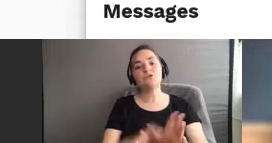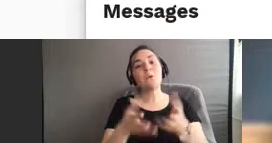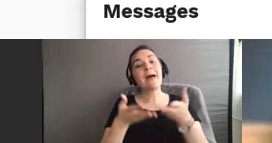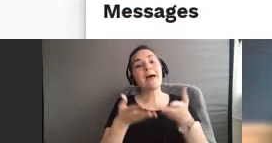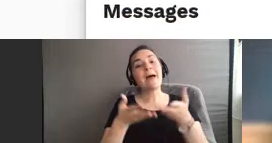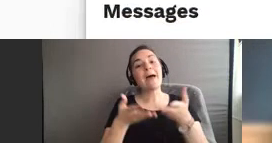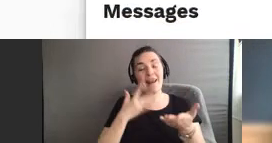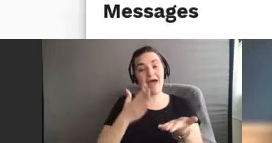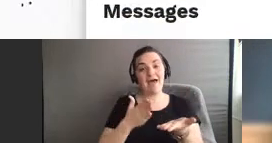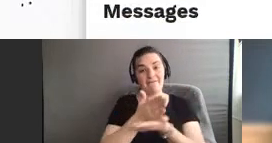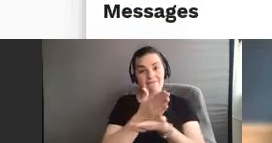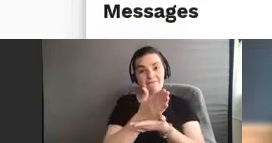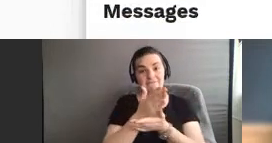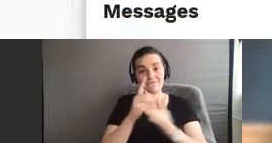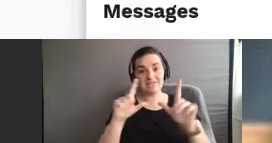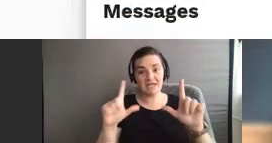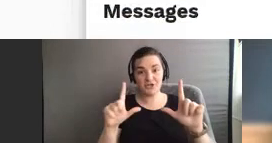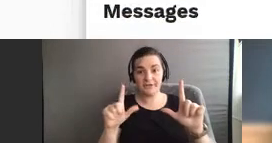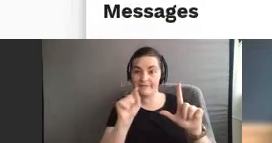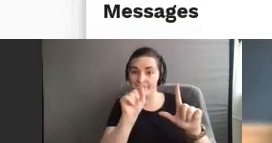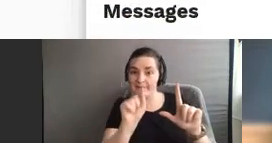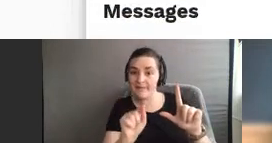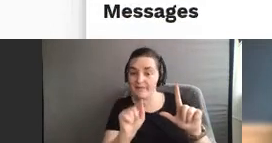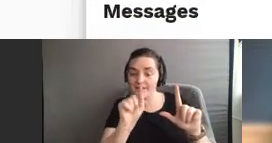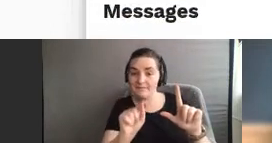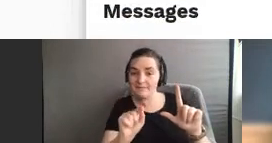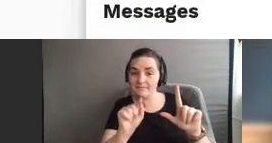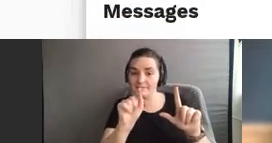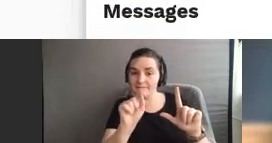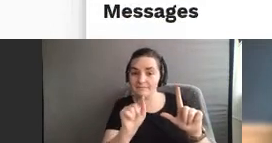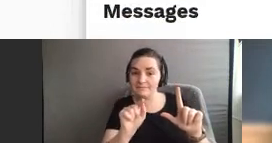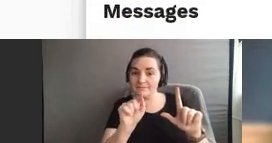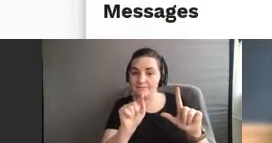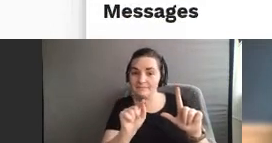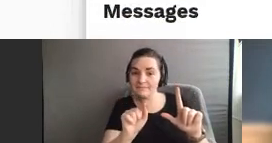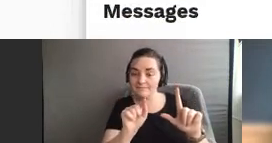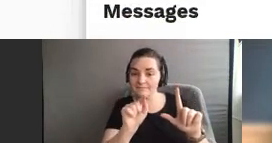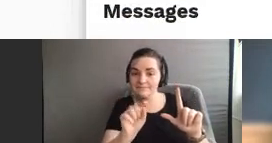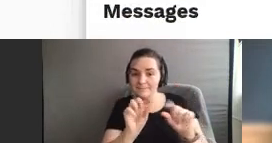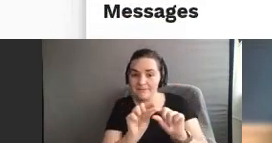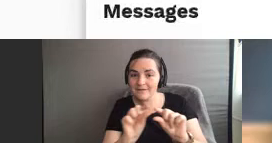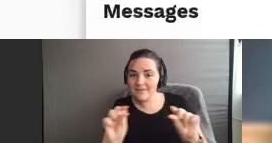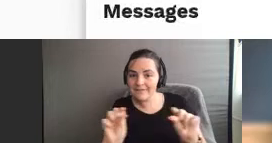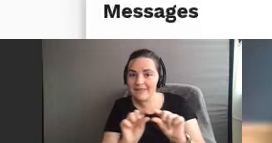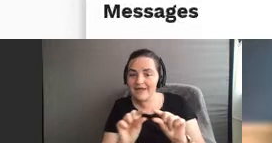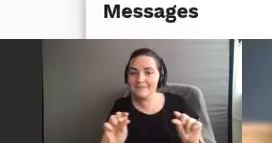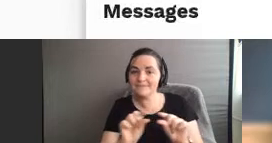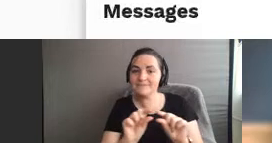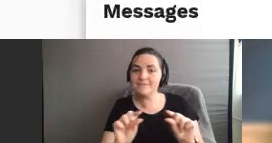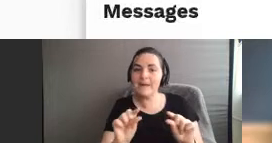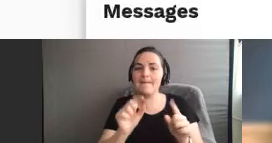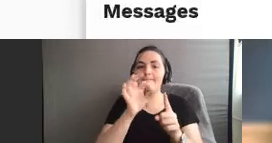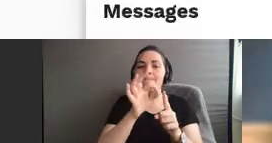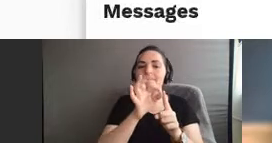session, and it is just there. It's just nestled there underneath